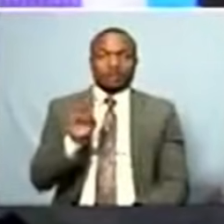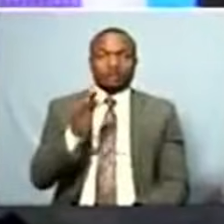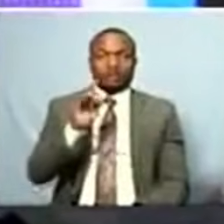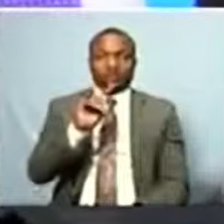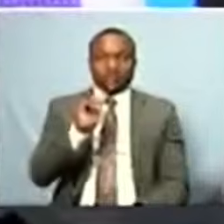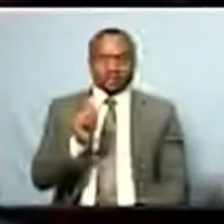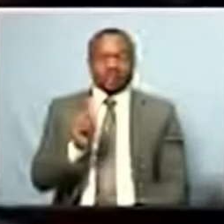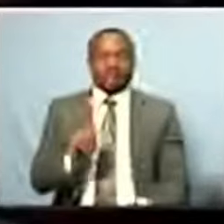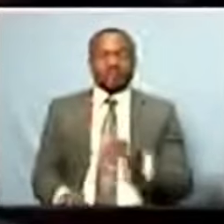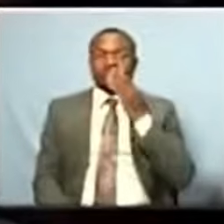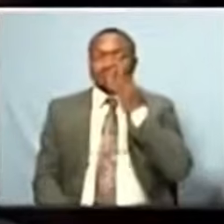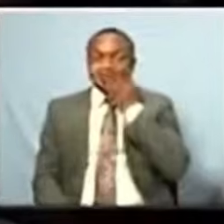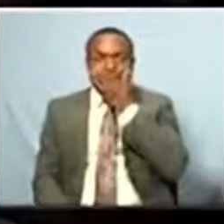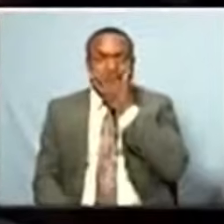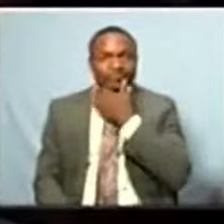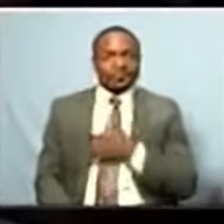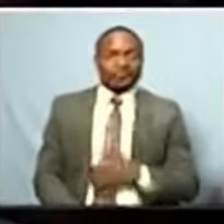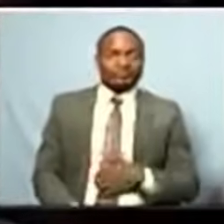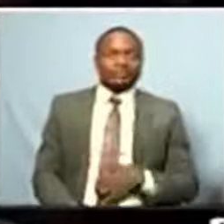order.